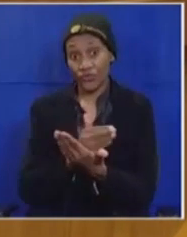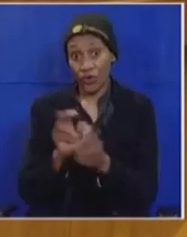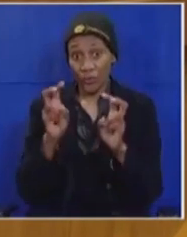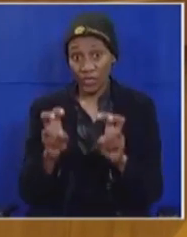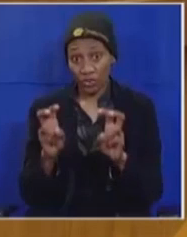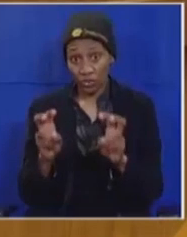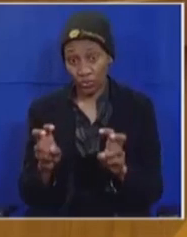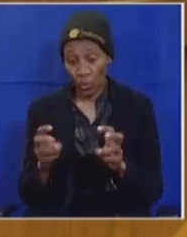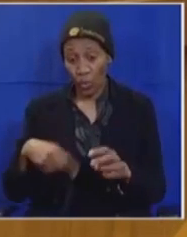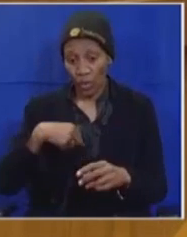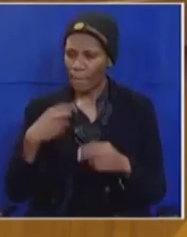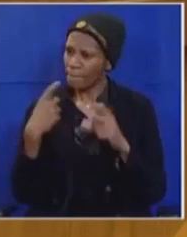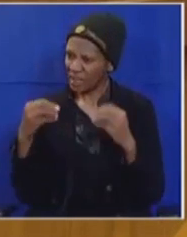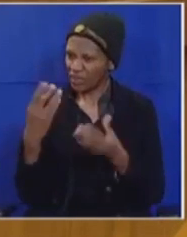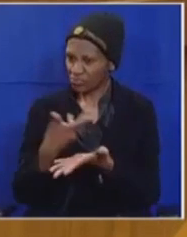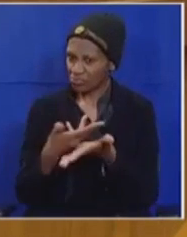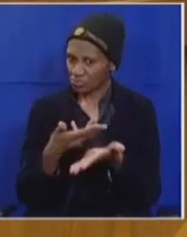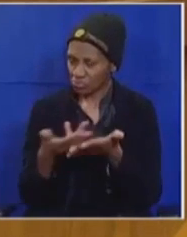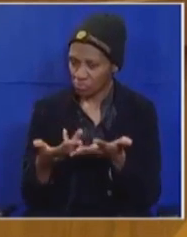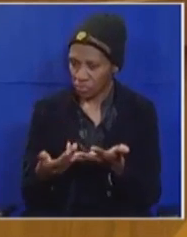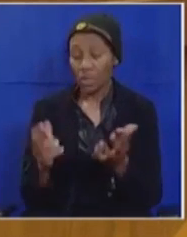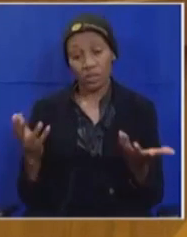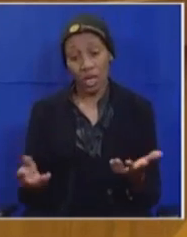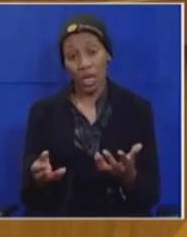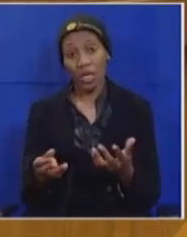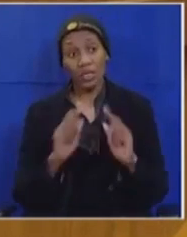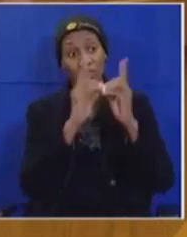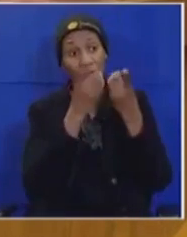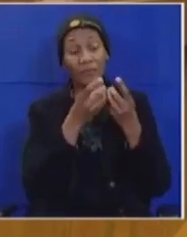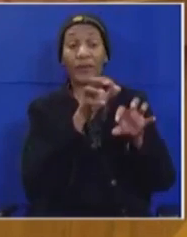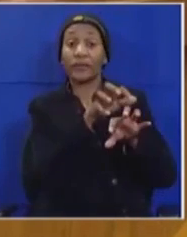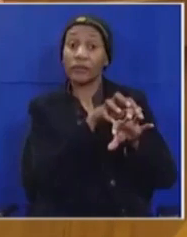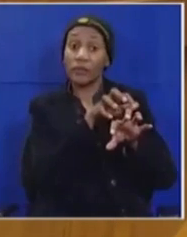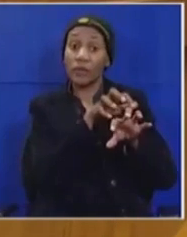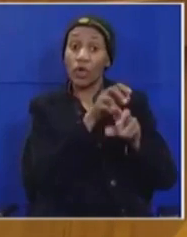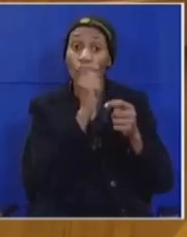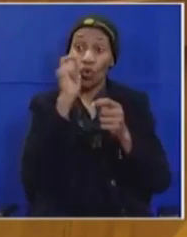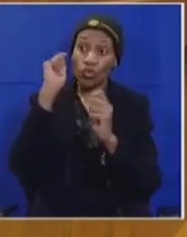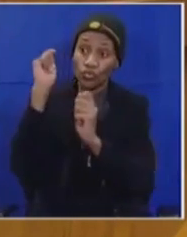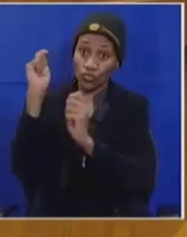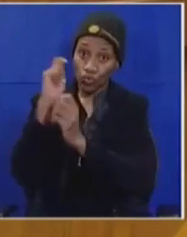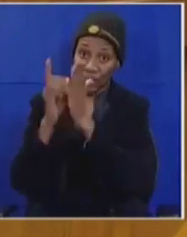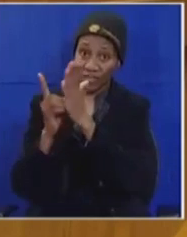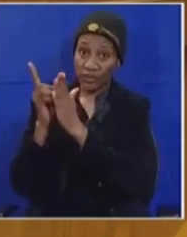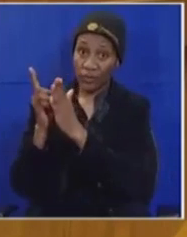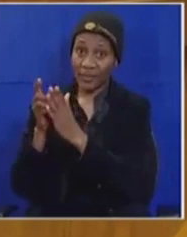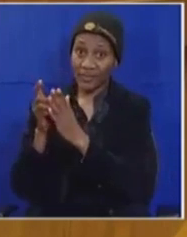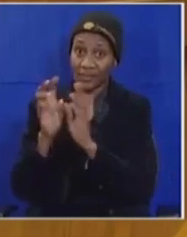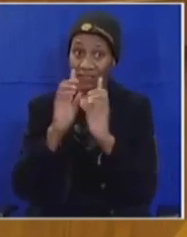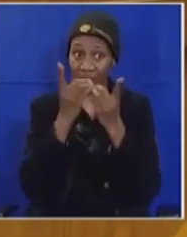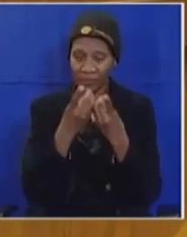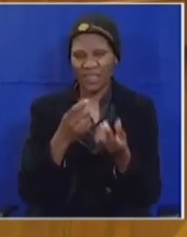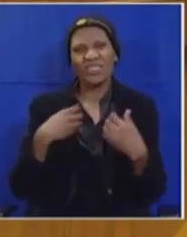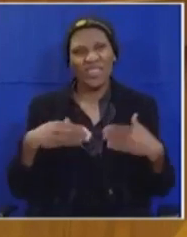on, our rural development department started buying a number of pieces of land